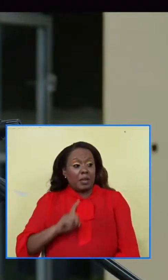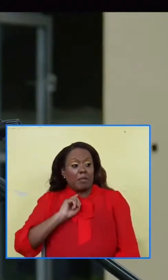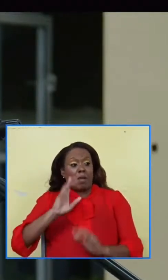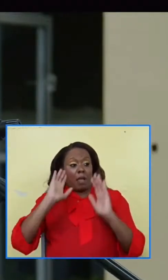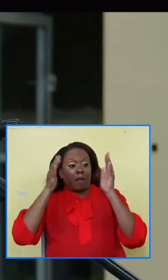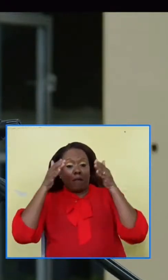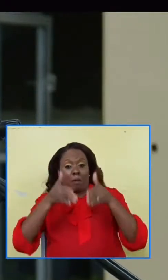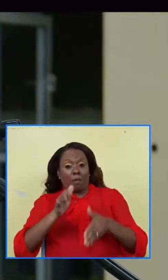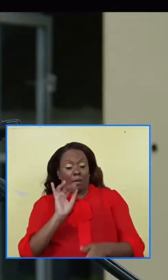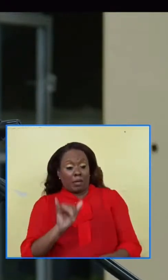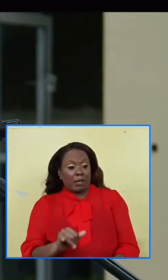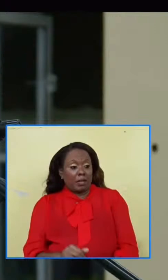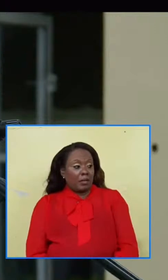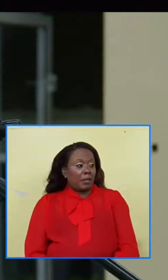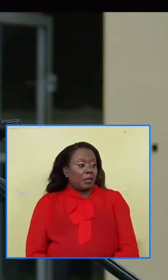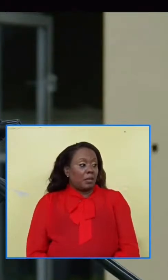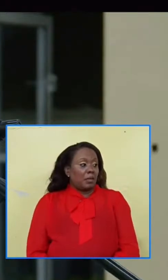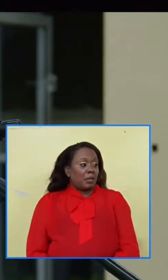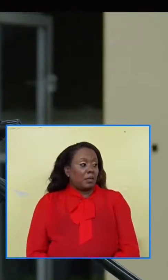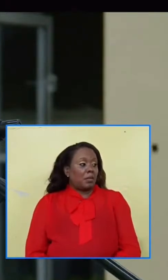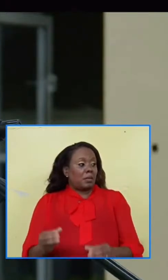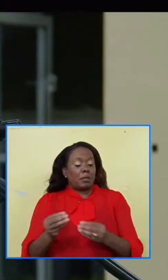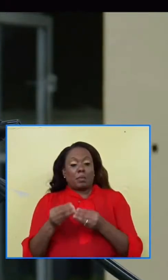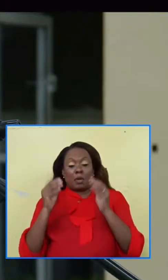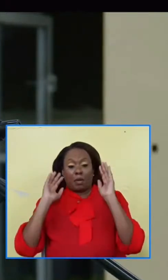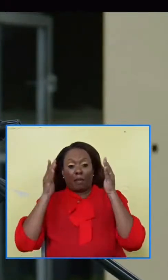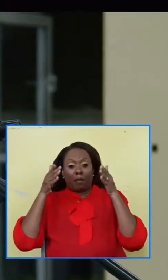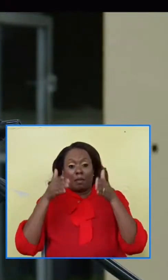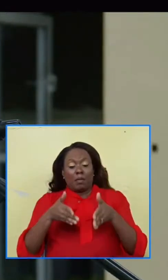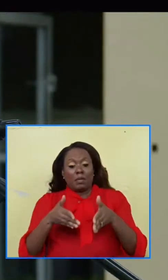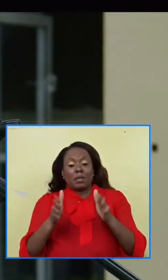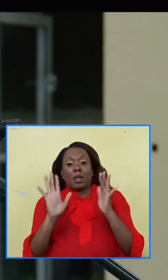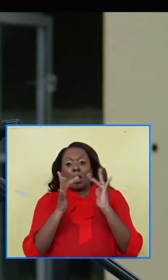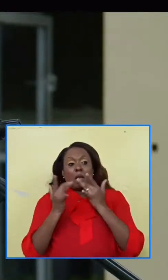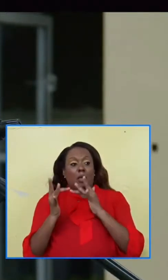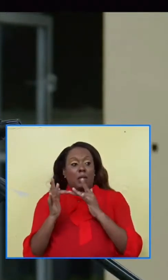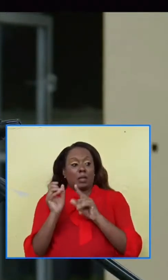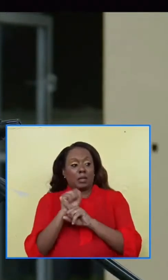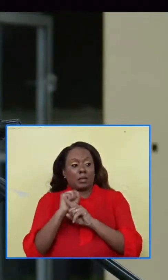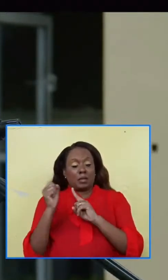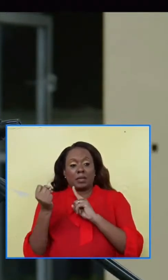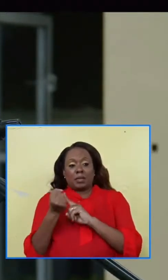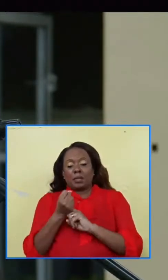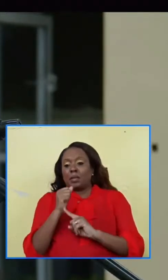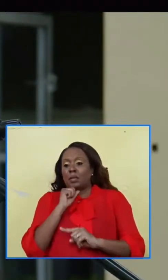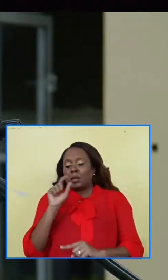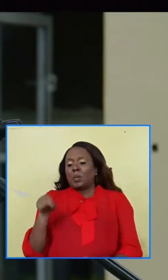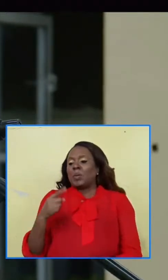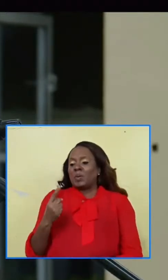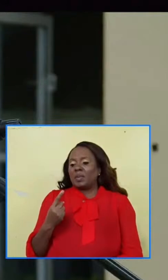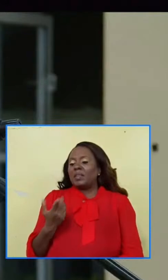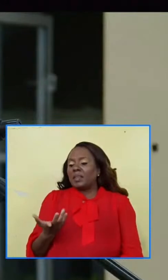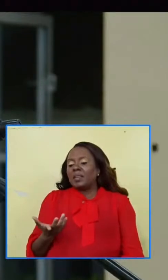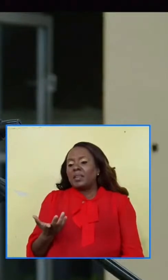focused on more. A greater focus must be placed on the online situation instead of just